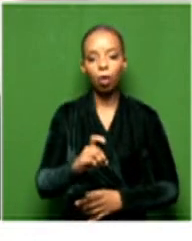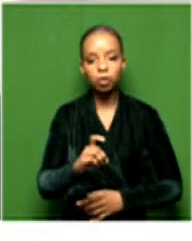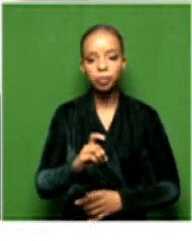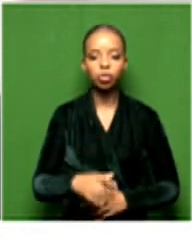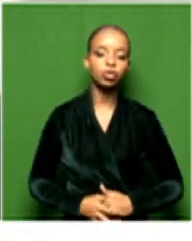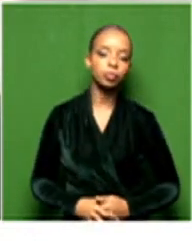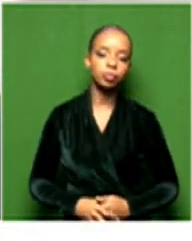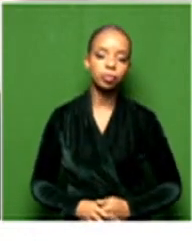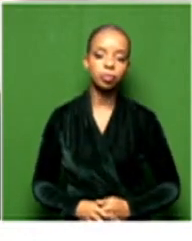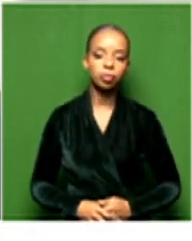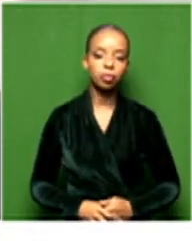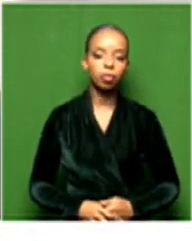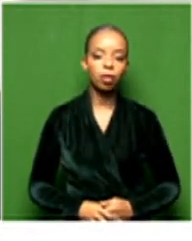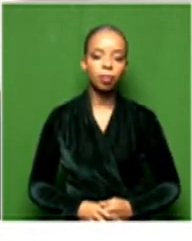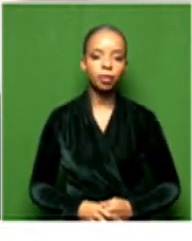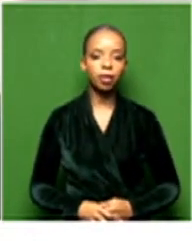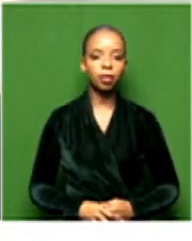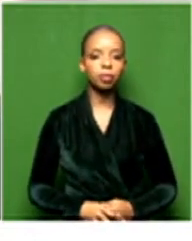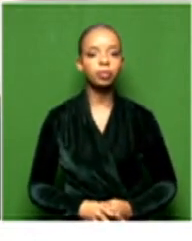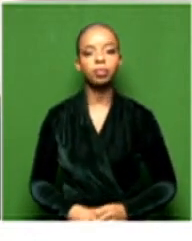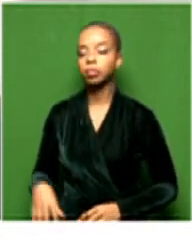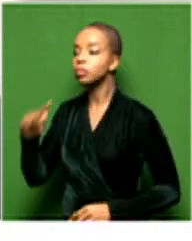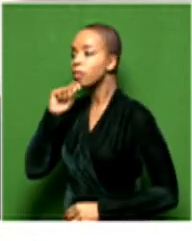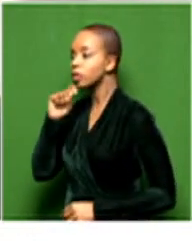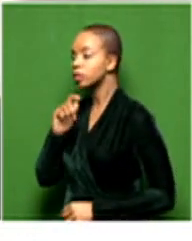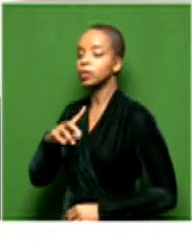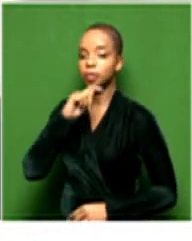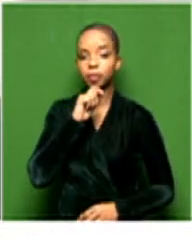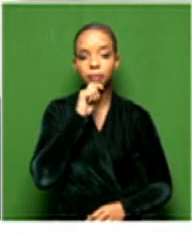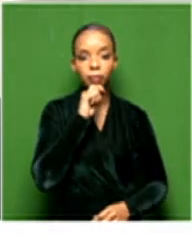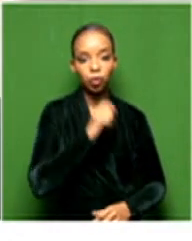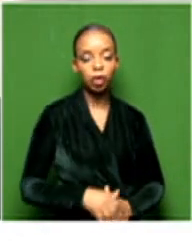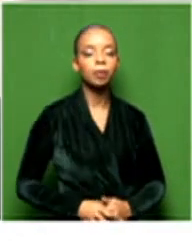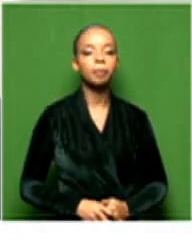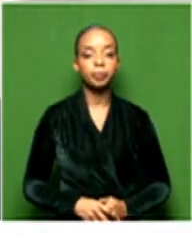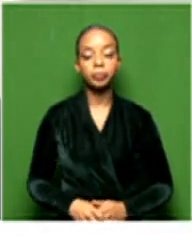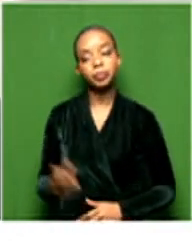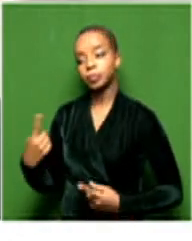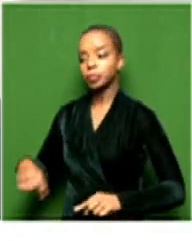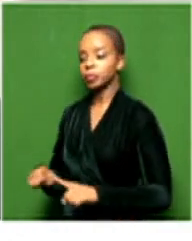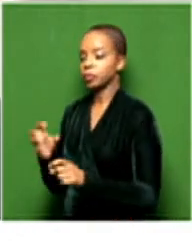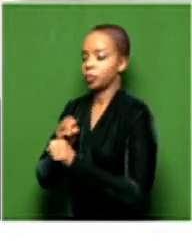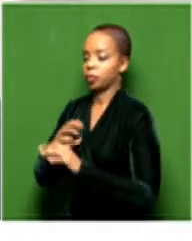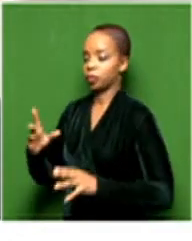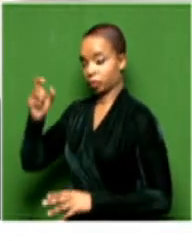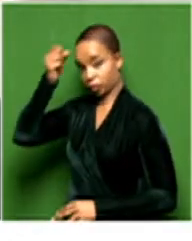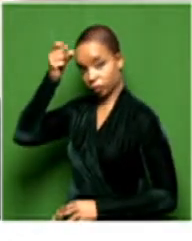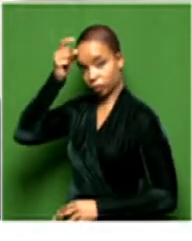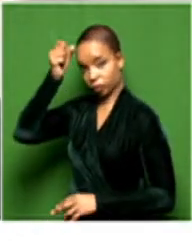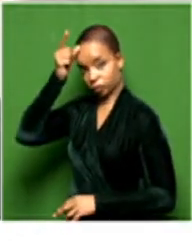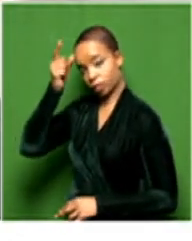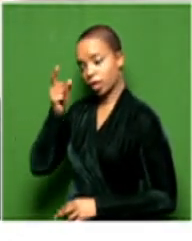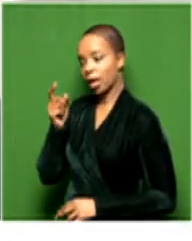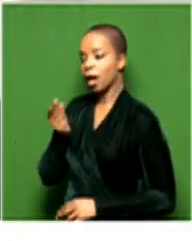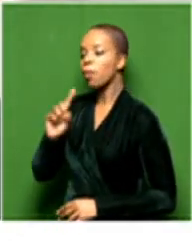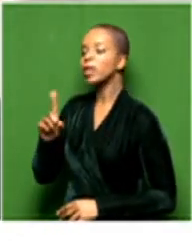Welcome. Good morning and thanks for having me. Let's perhaps start with understanding what the occupational health